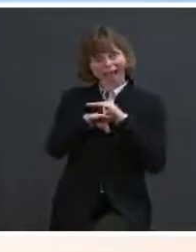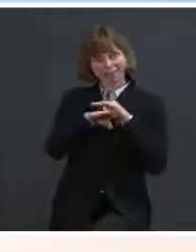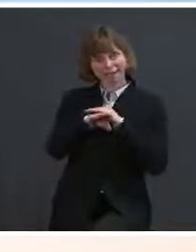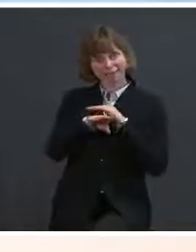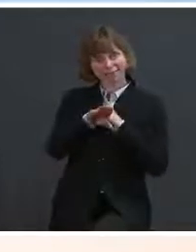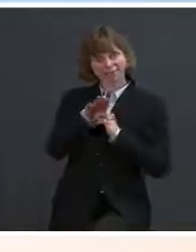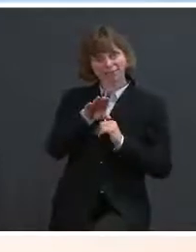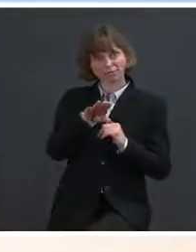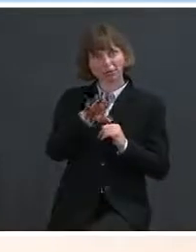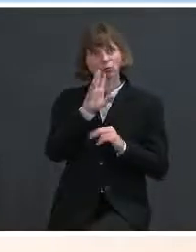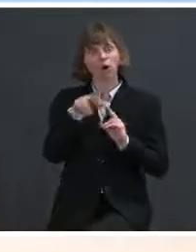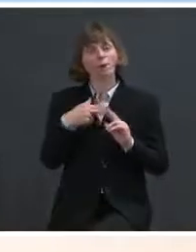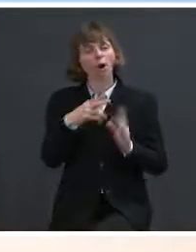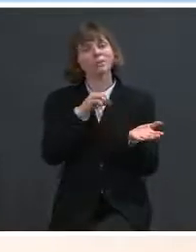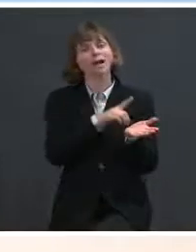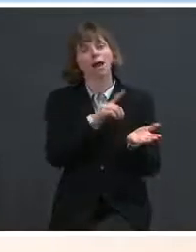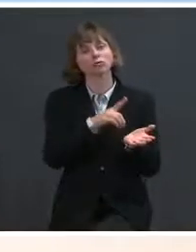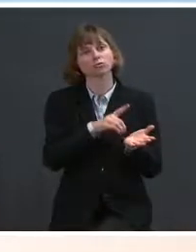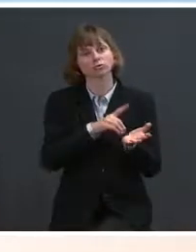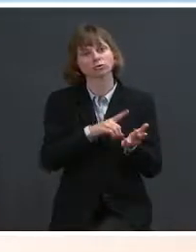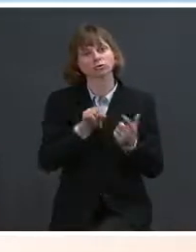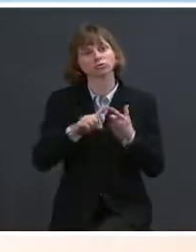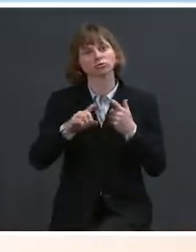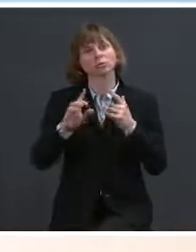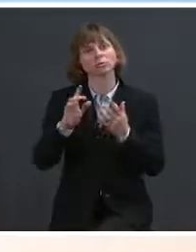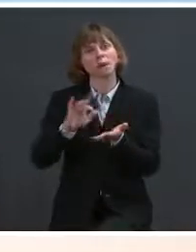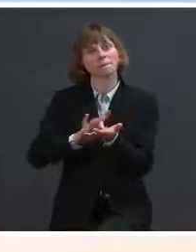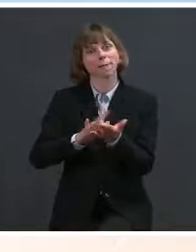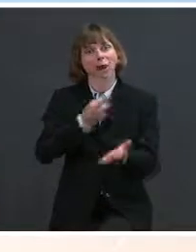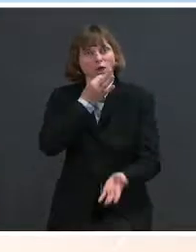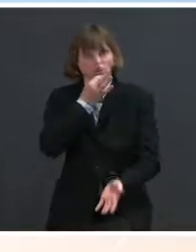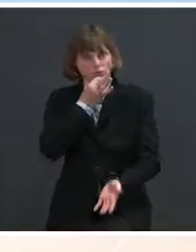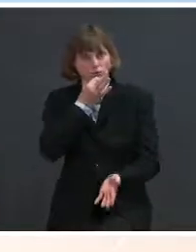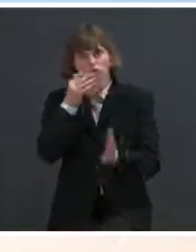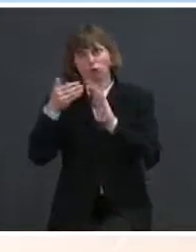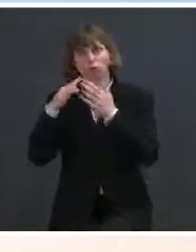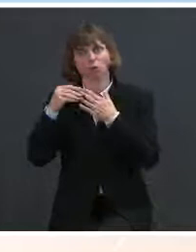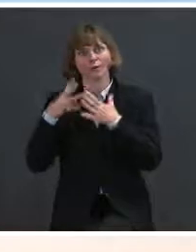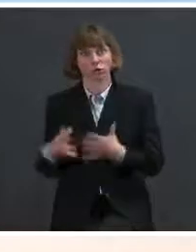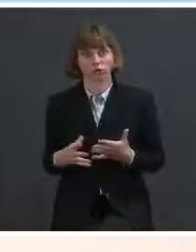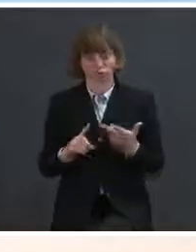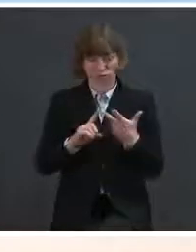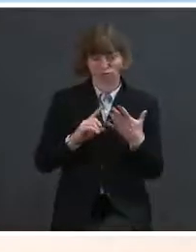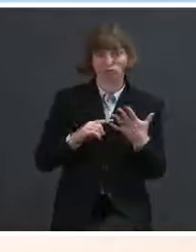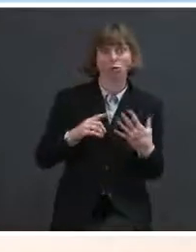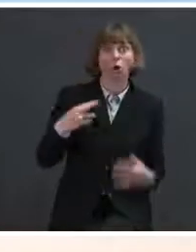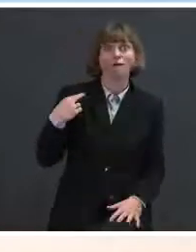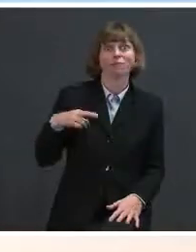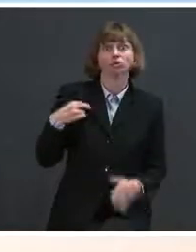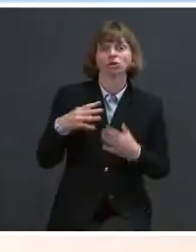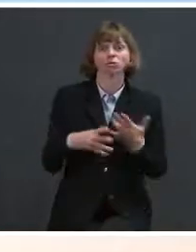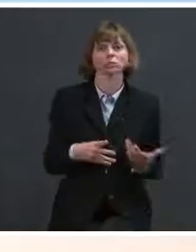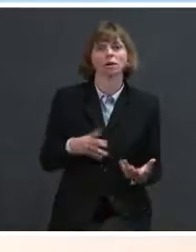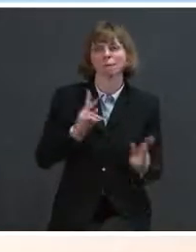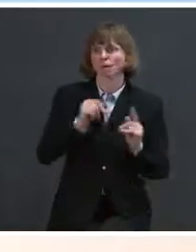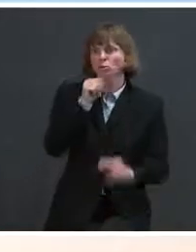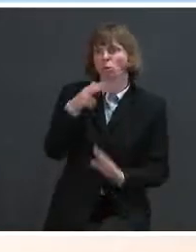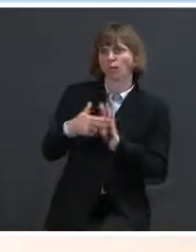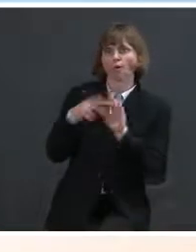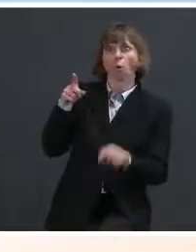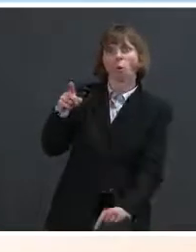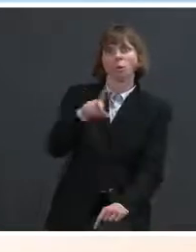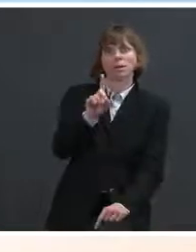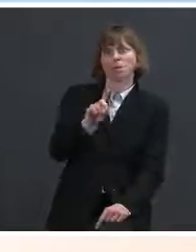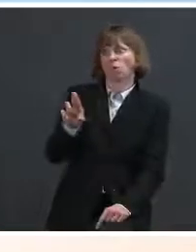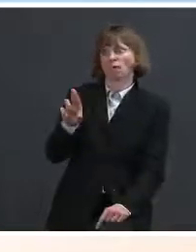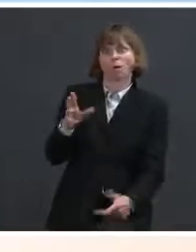doctors, medical experts, community leaders are often not seen as faith leaders, as partisan officials. And so we also work